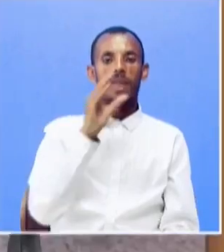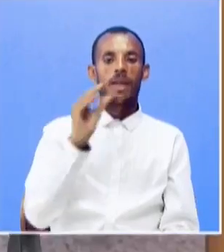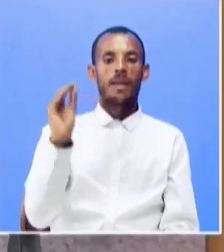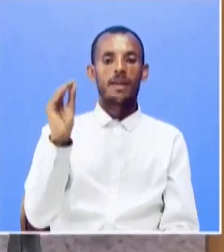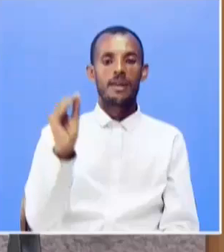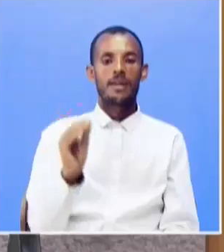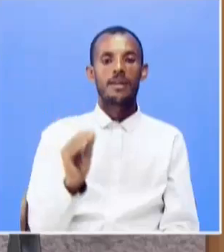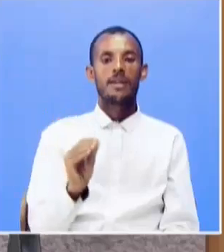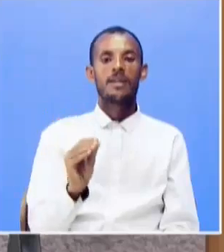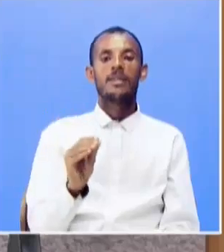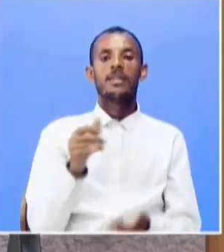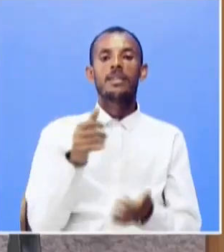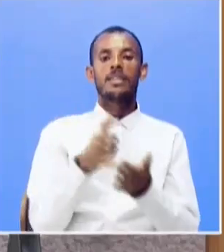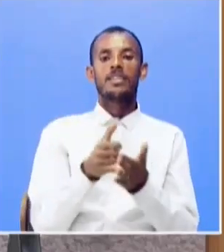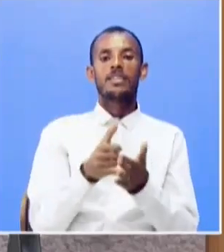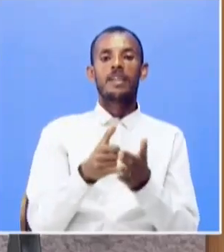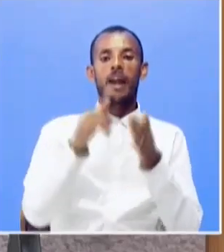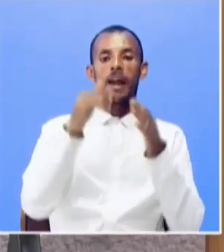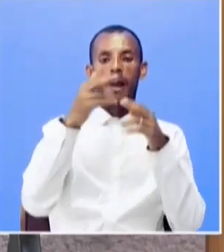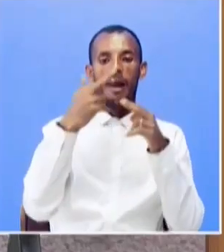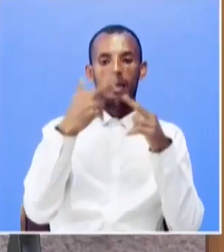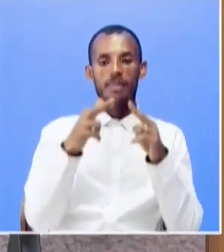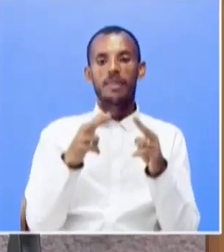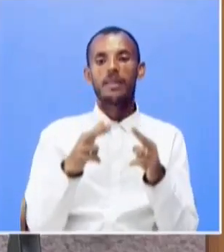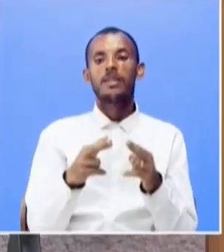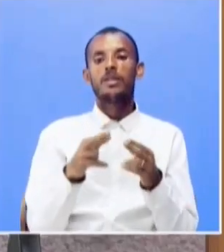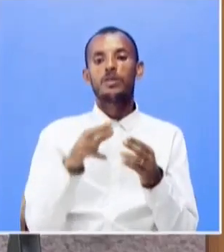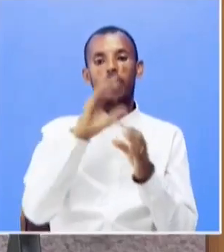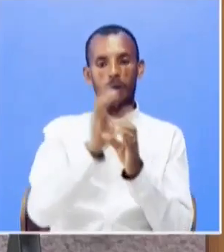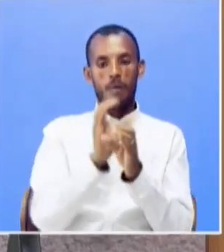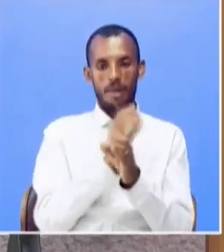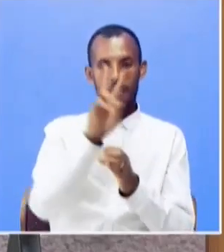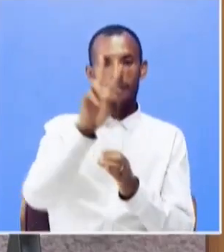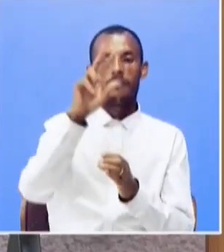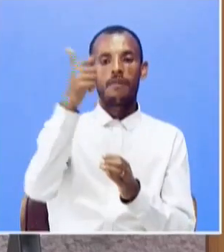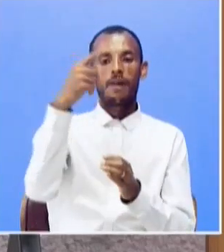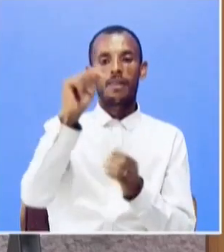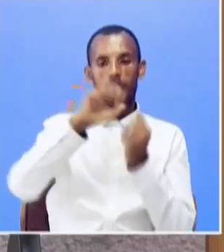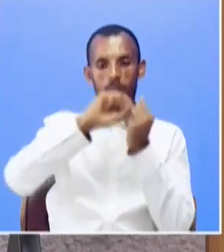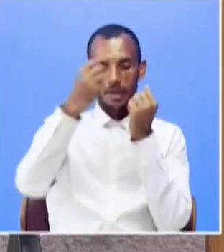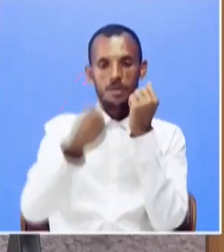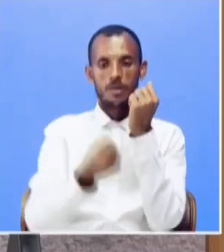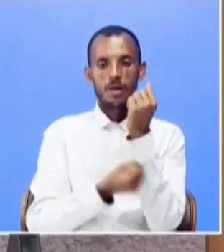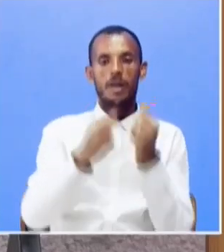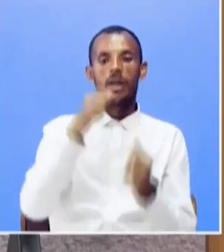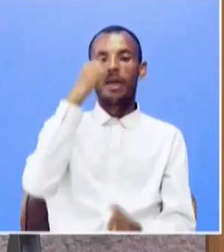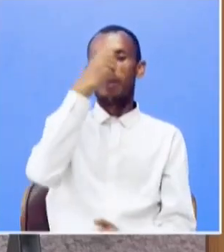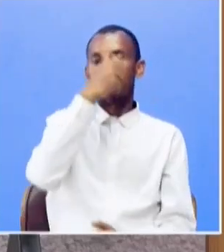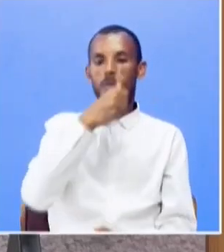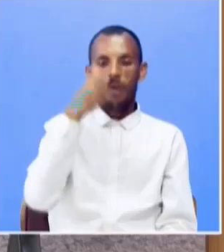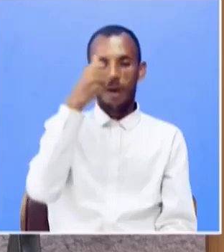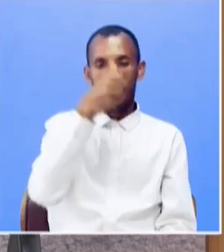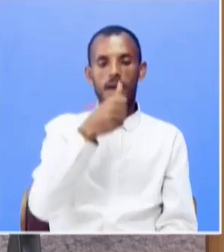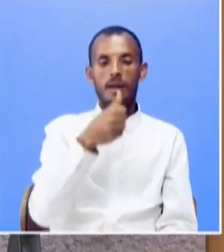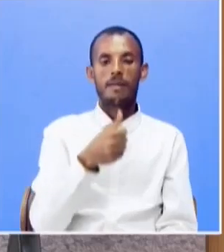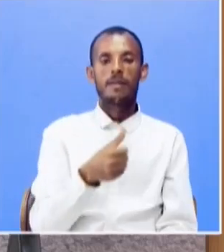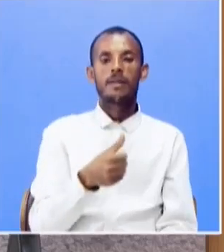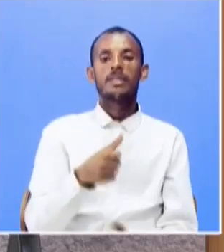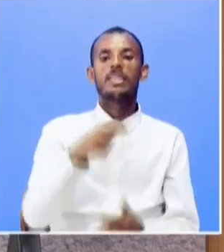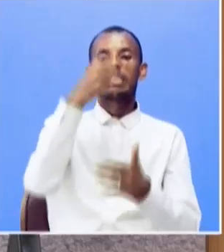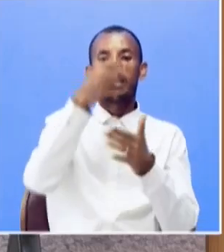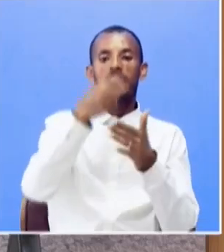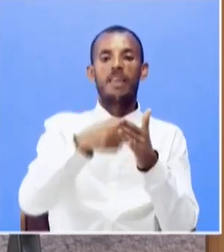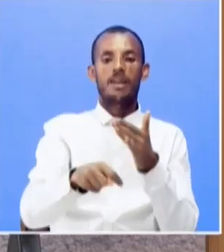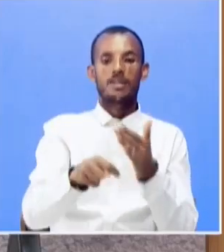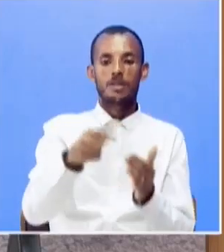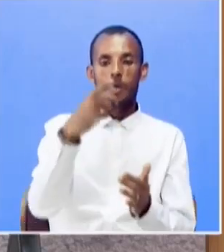and it has certain rate to calculate VAT. According to Ethiopia, the tax